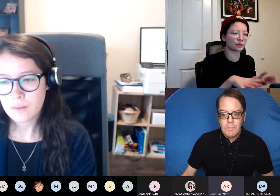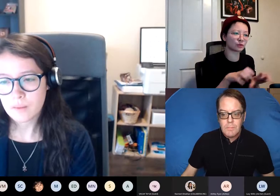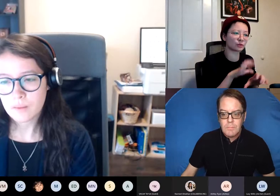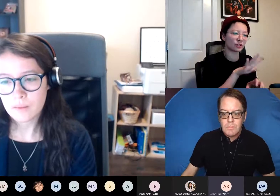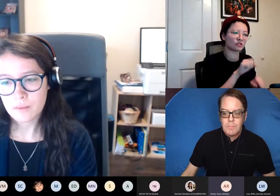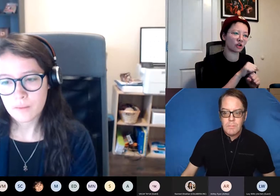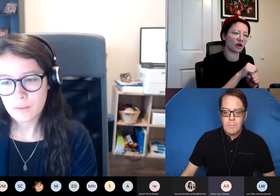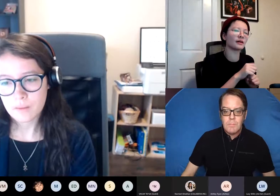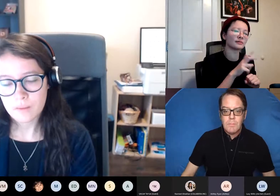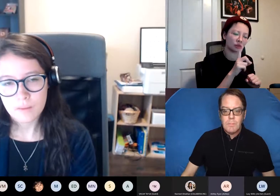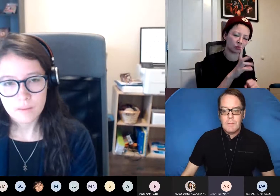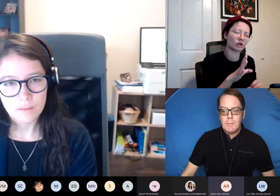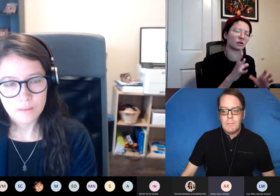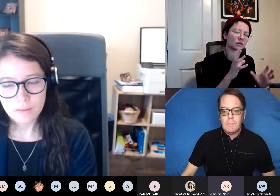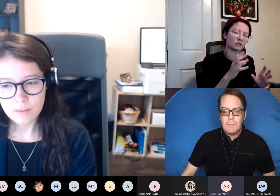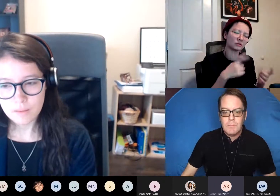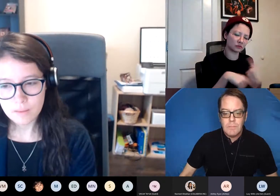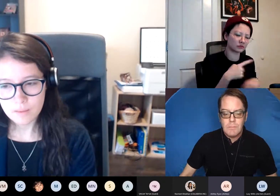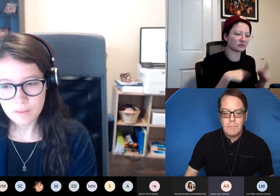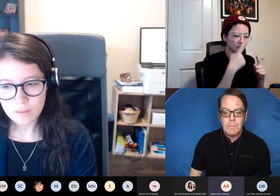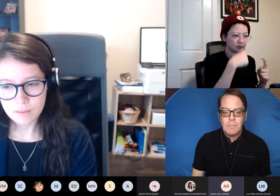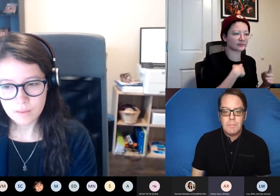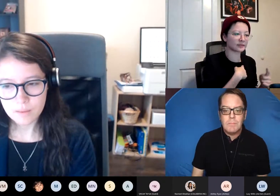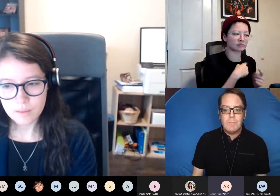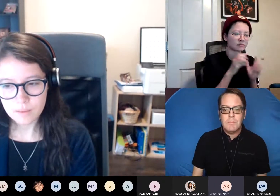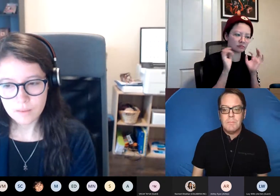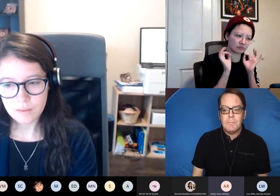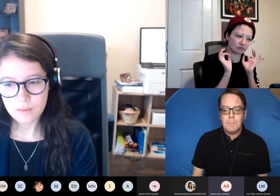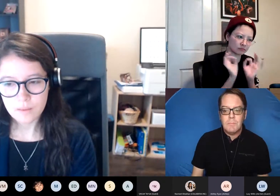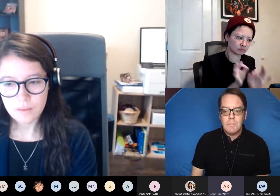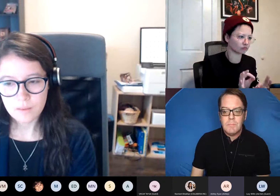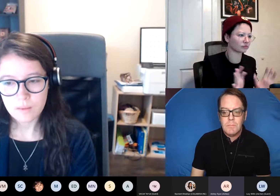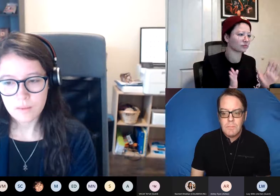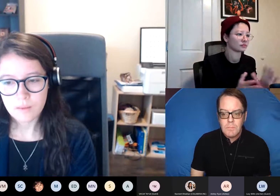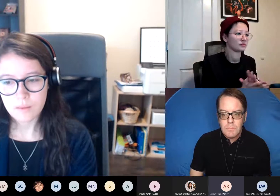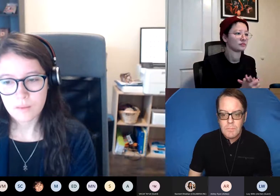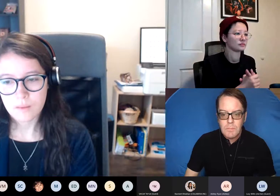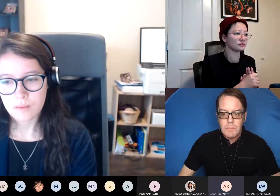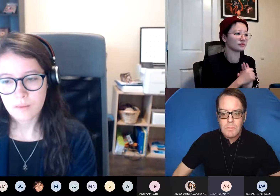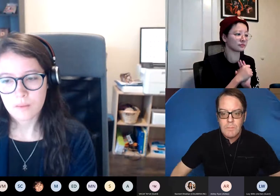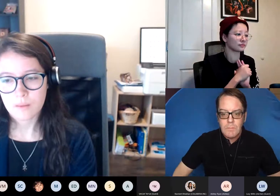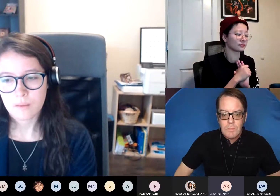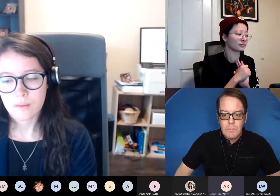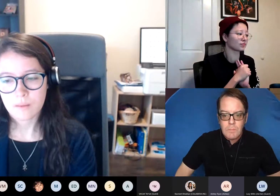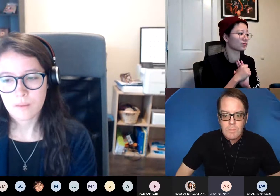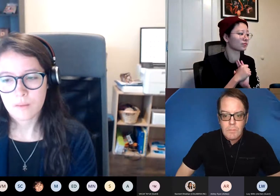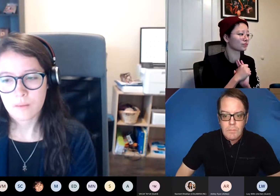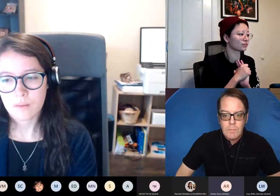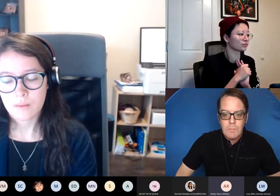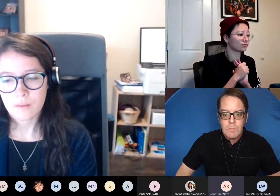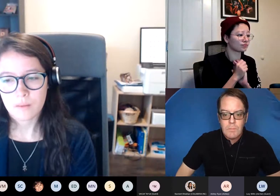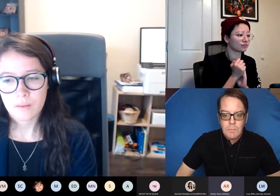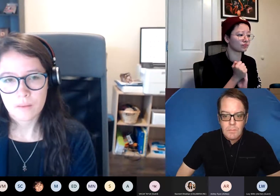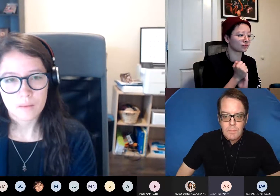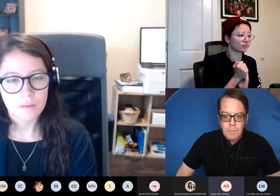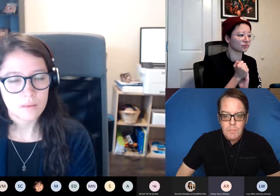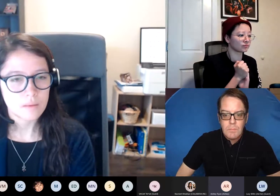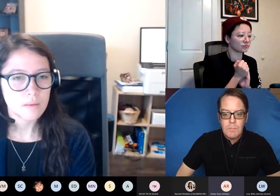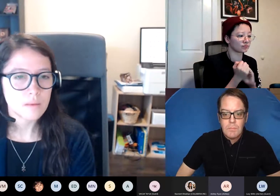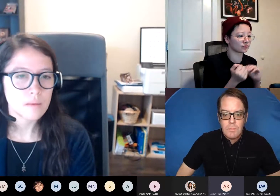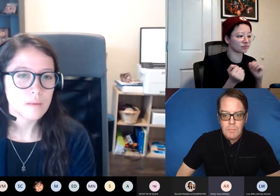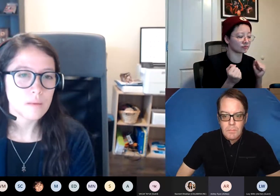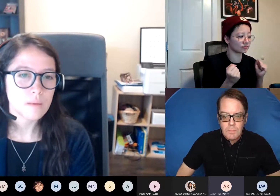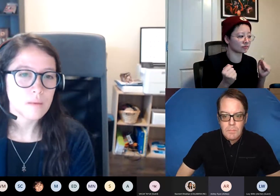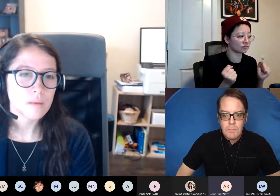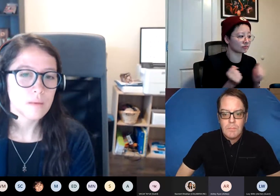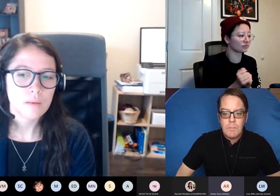she did this. No need for that. Just feel free to communicate to me directly. Again, we will find our method of communication to